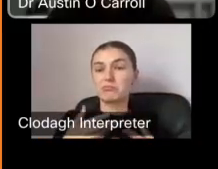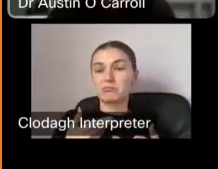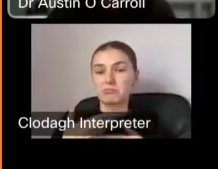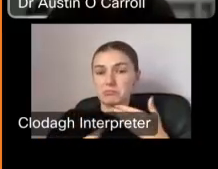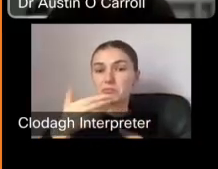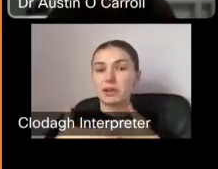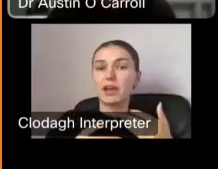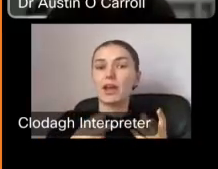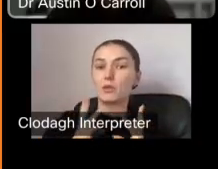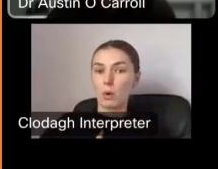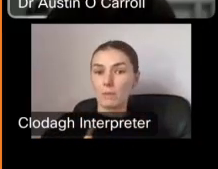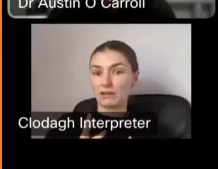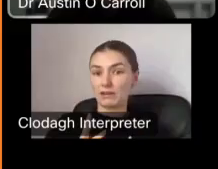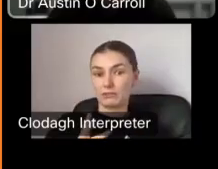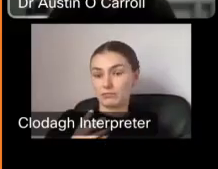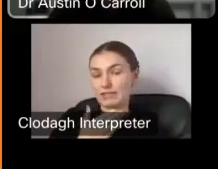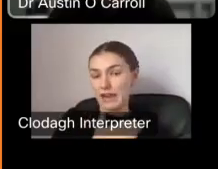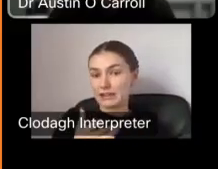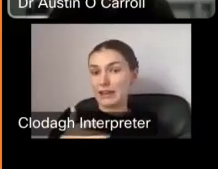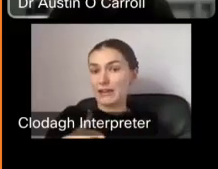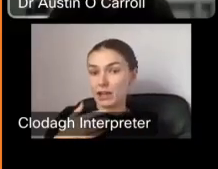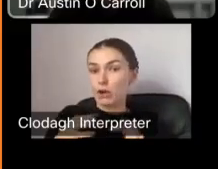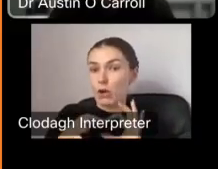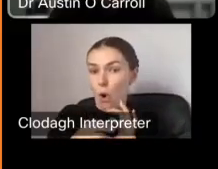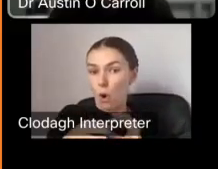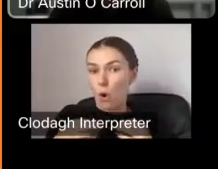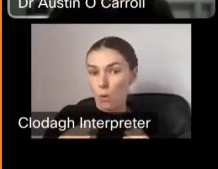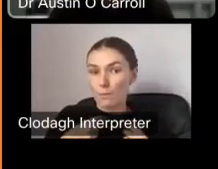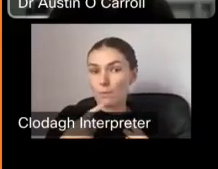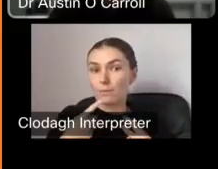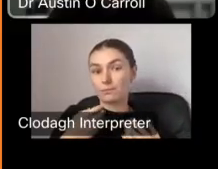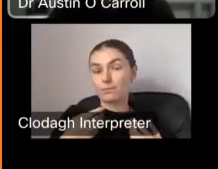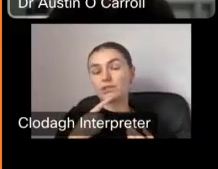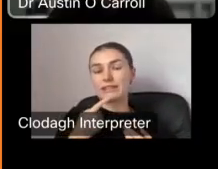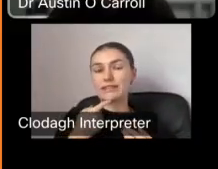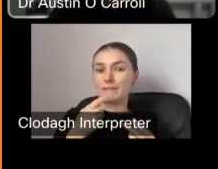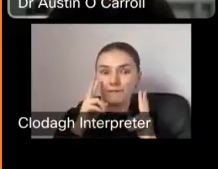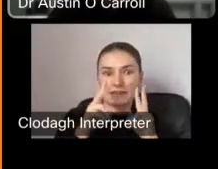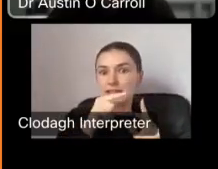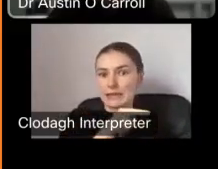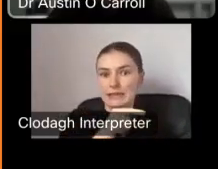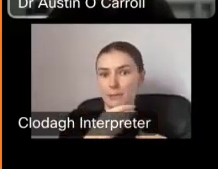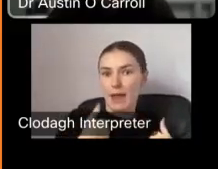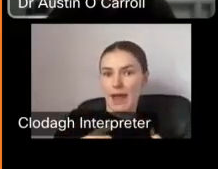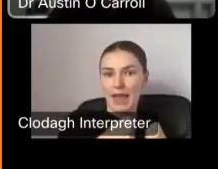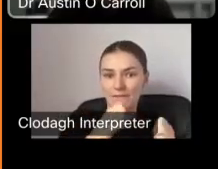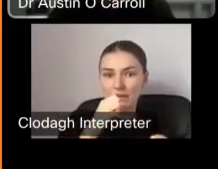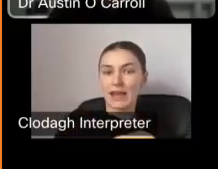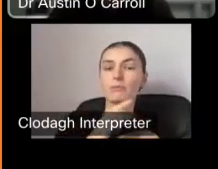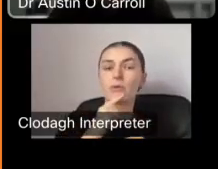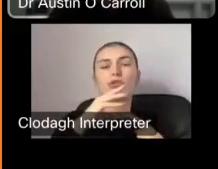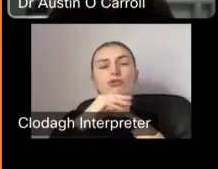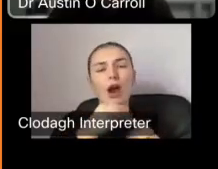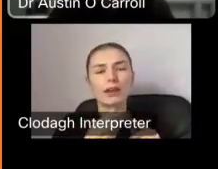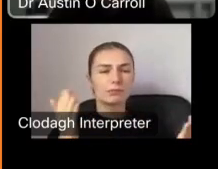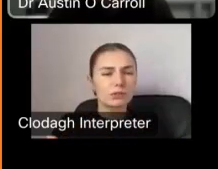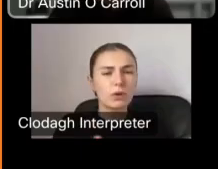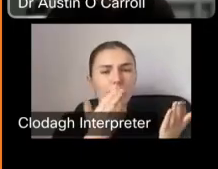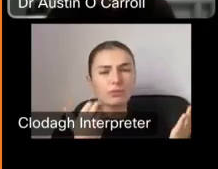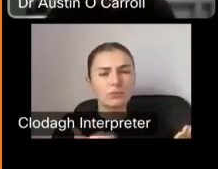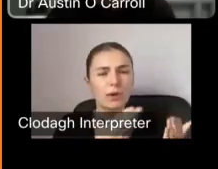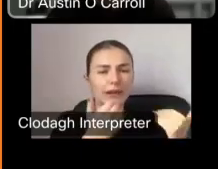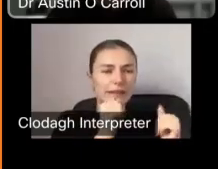single day. We kept on working with him to try and persuade, but we just could never get his back to the same level of enthusiasm and happiness